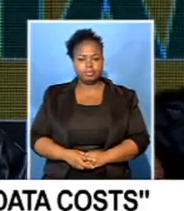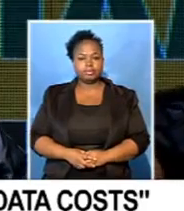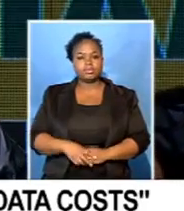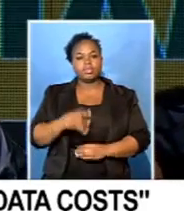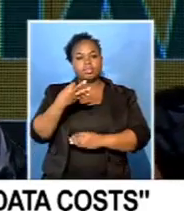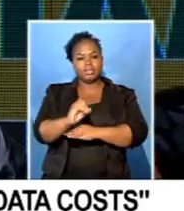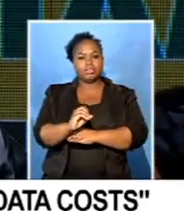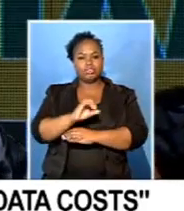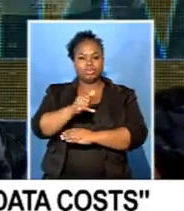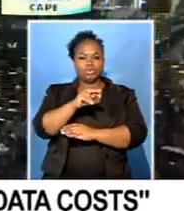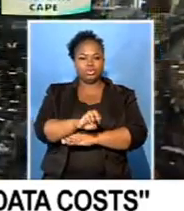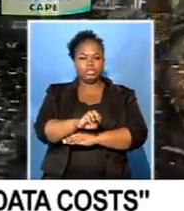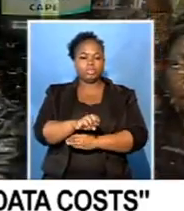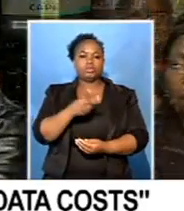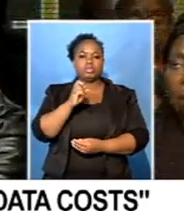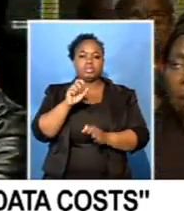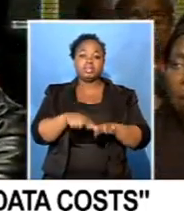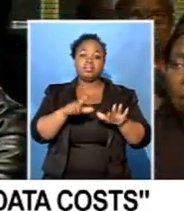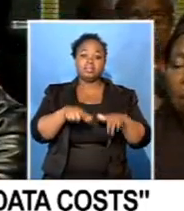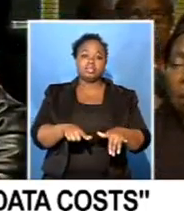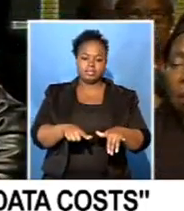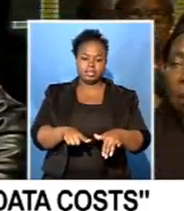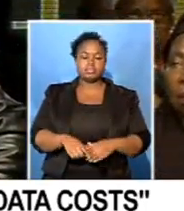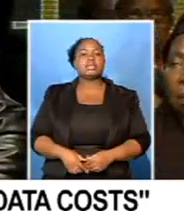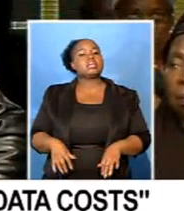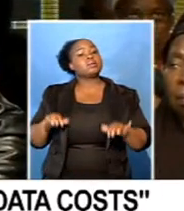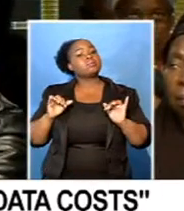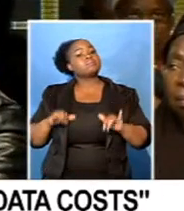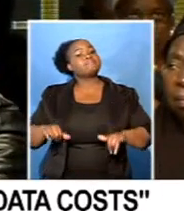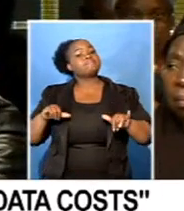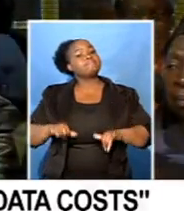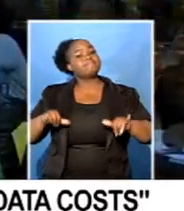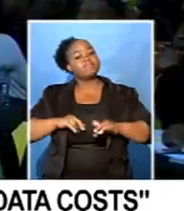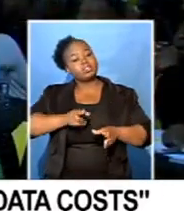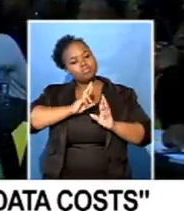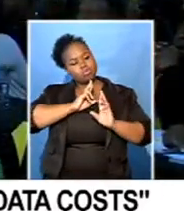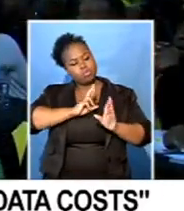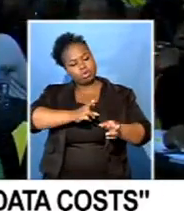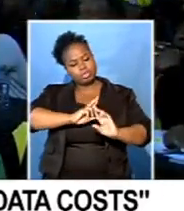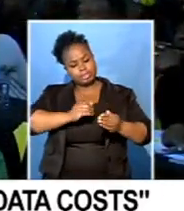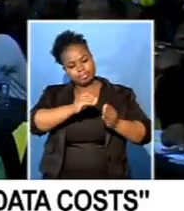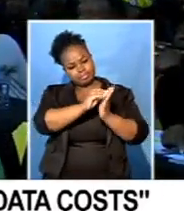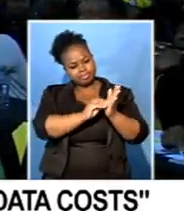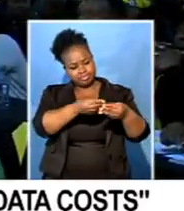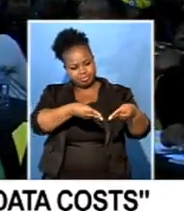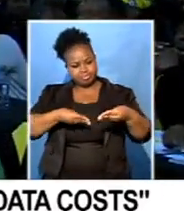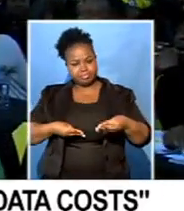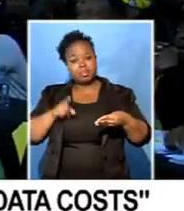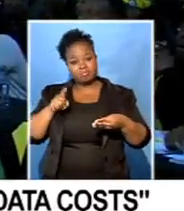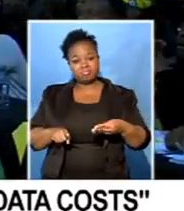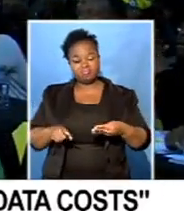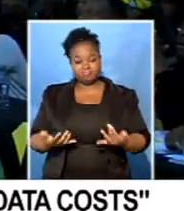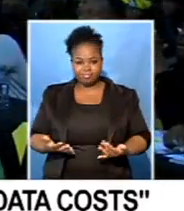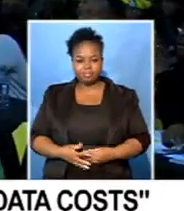30 June 2017, and we await the report. Of course, we have